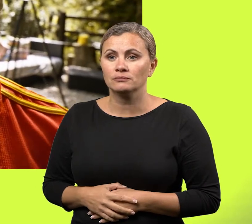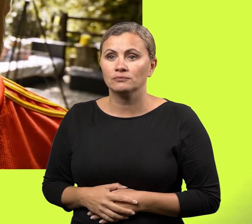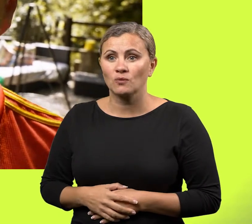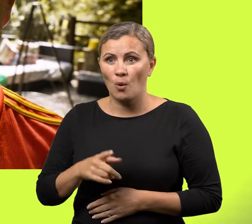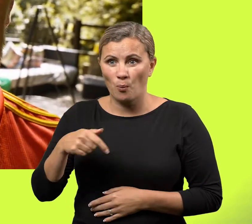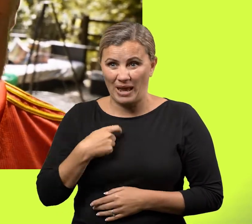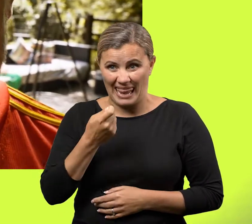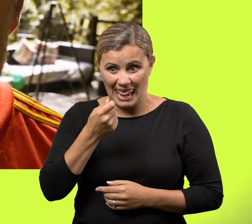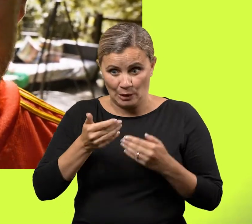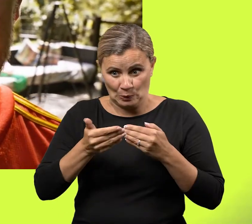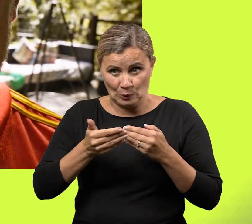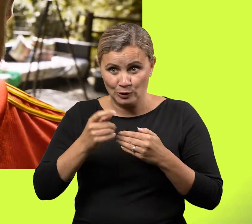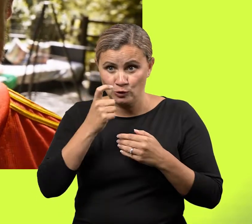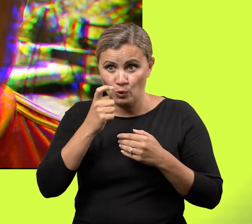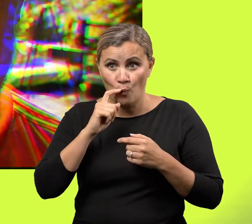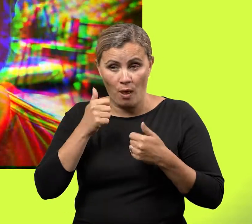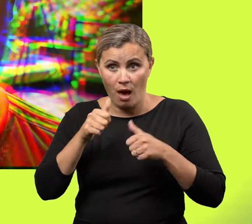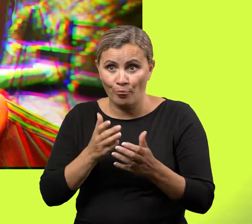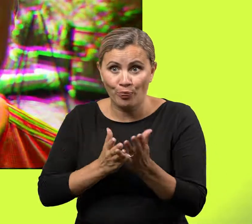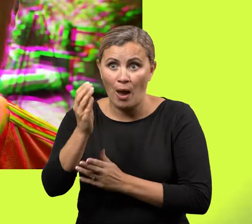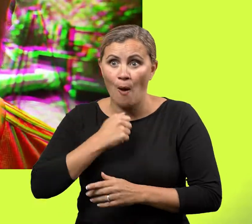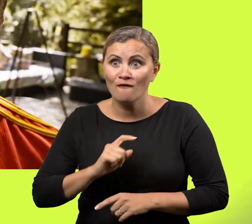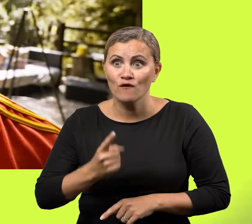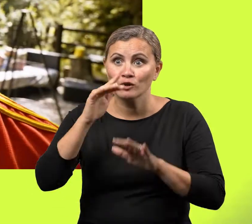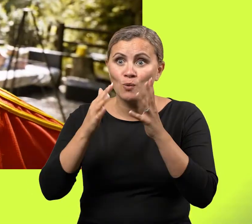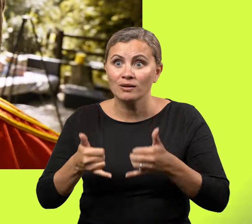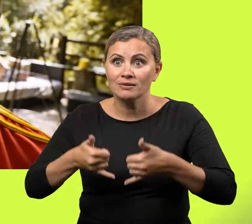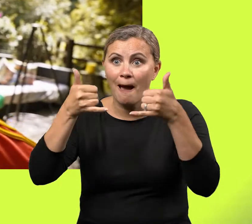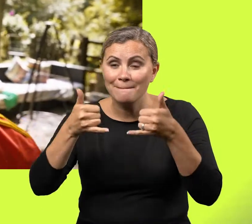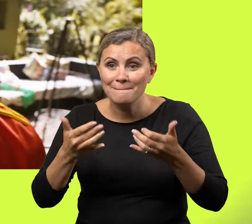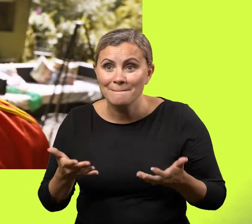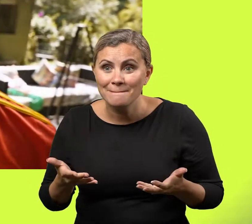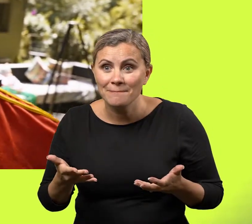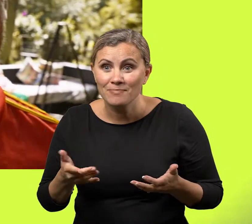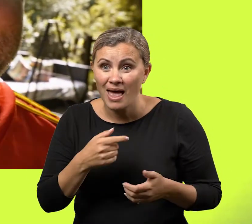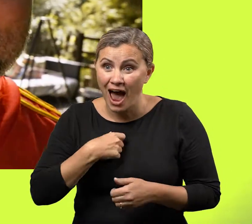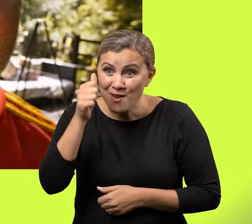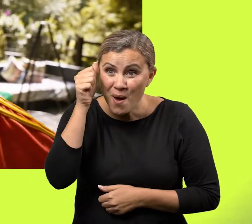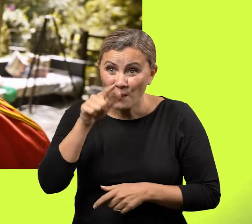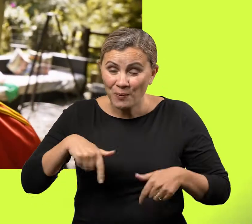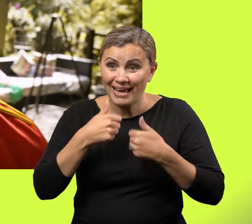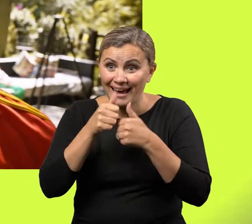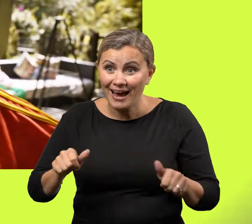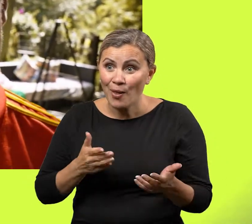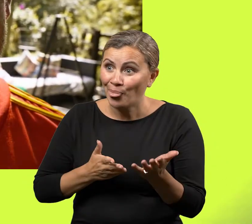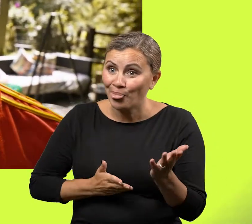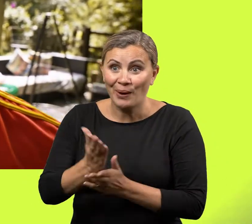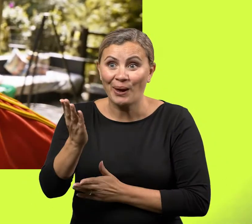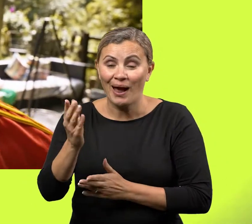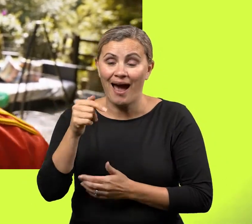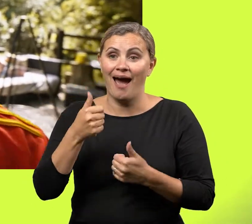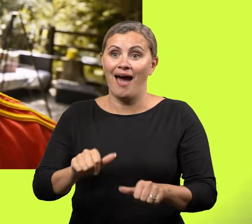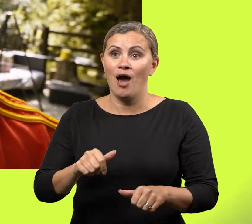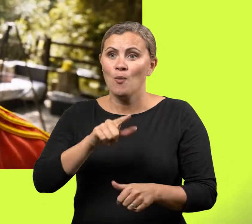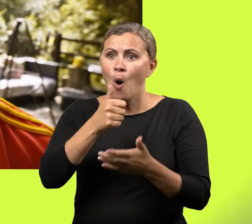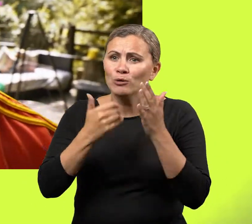we are just weeks out from our very first World Cup. I know, we did it, didn't we? We got there.